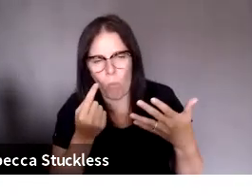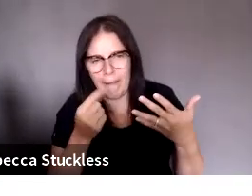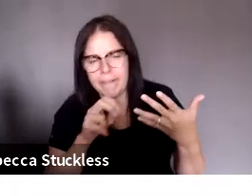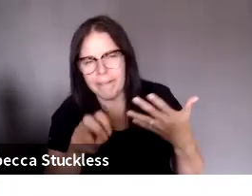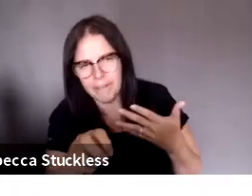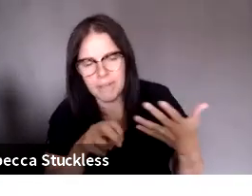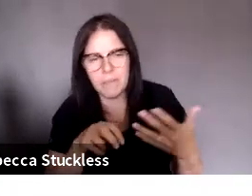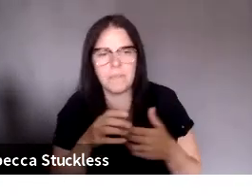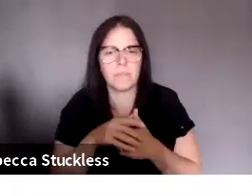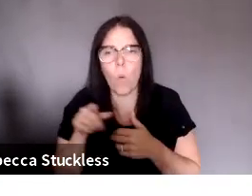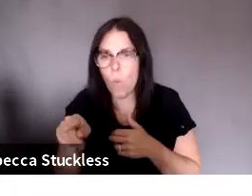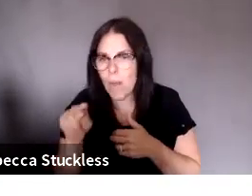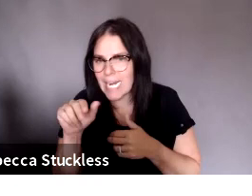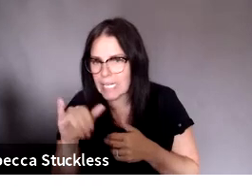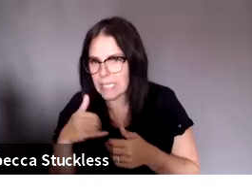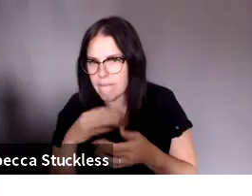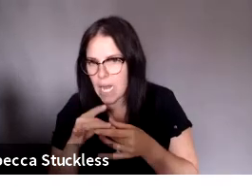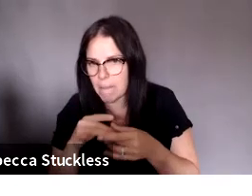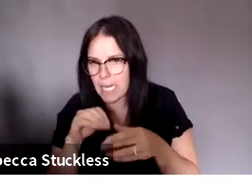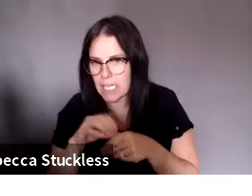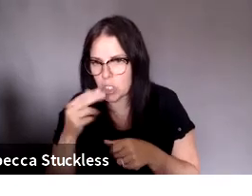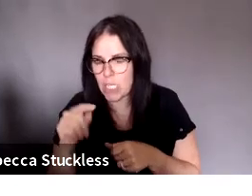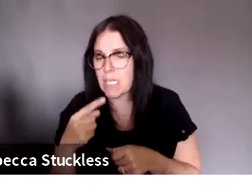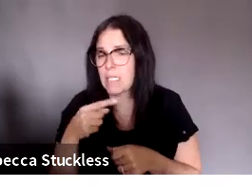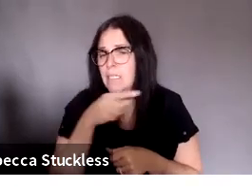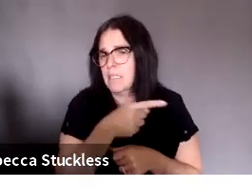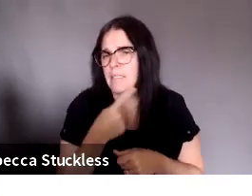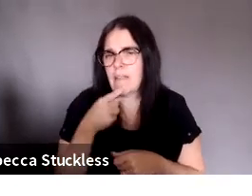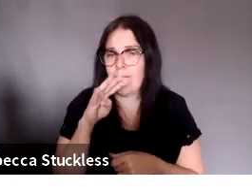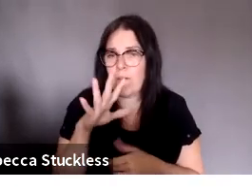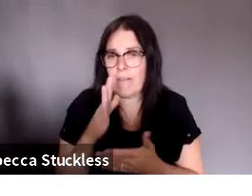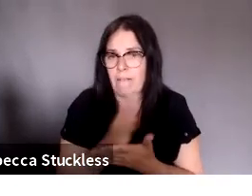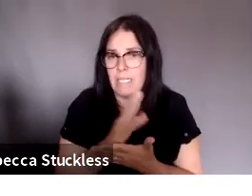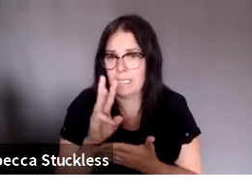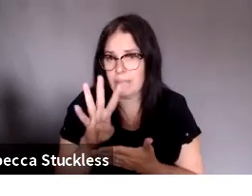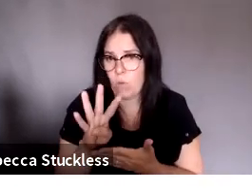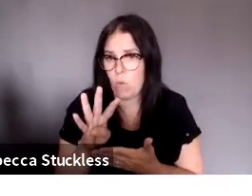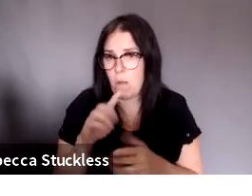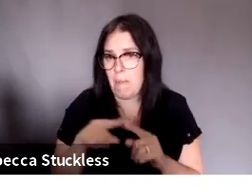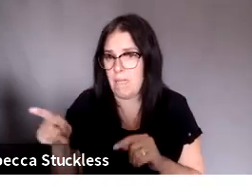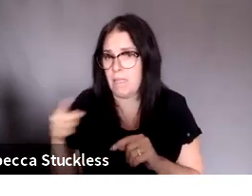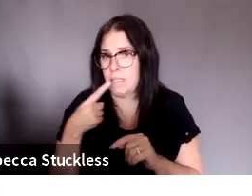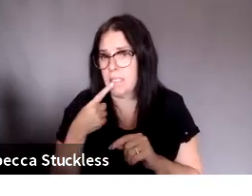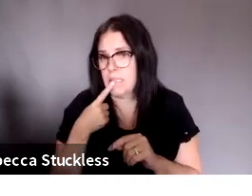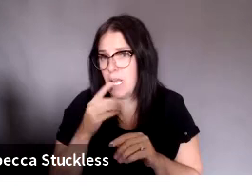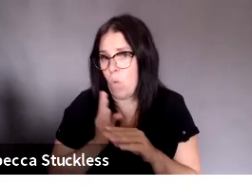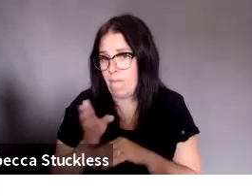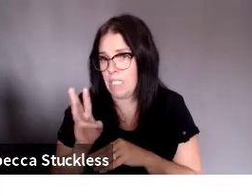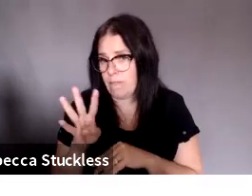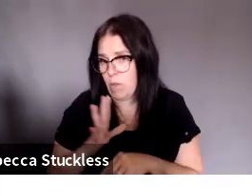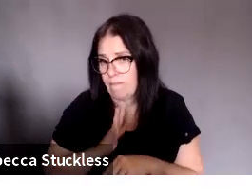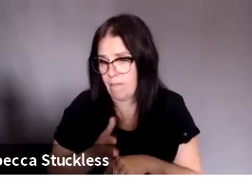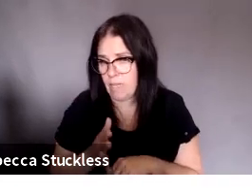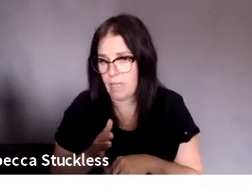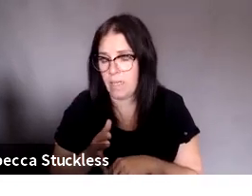Nancy has a comment. It says between 45 and 64. However, we've been told that's necessarily written down anywhere. And if your file